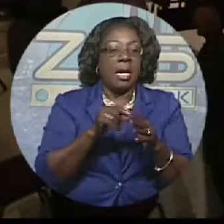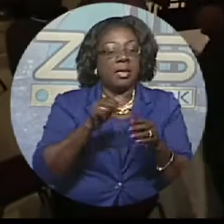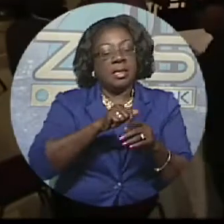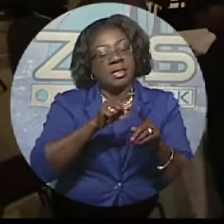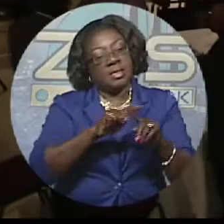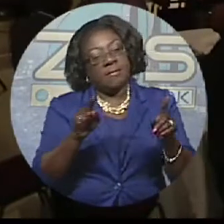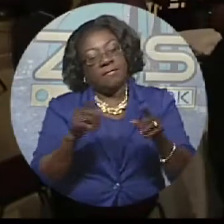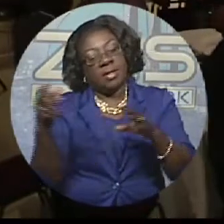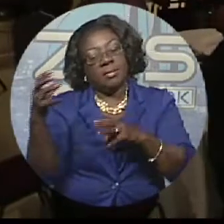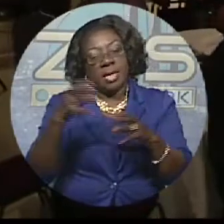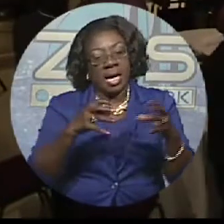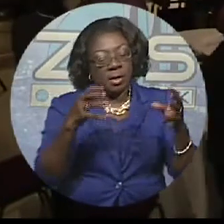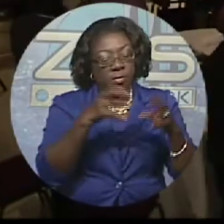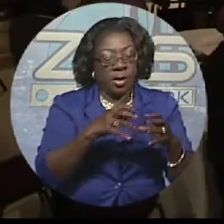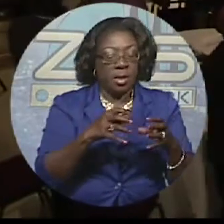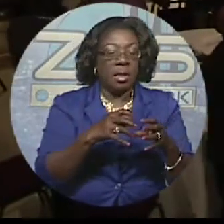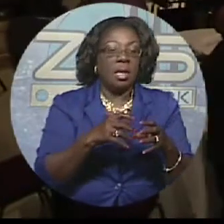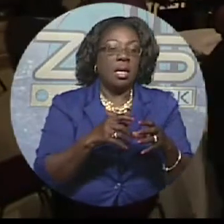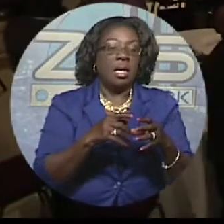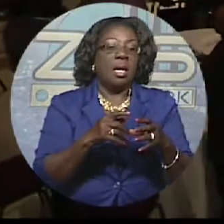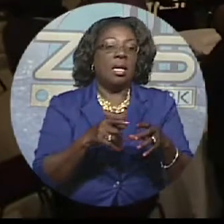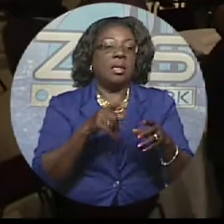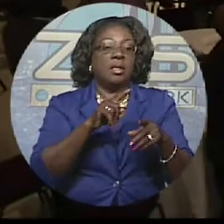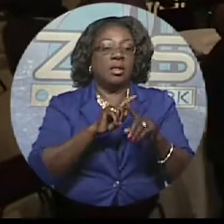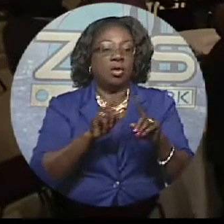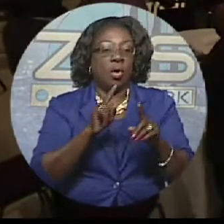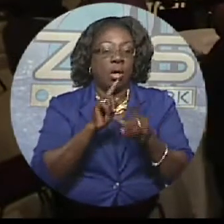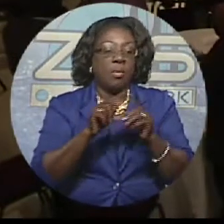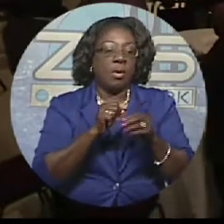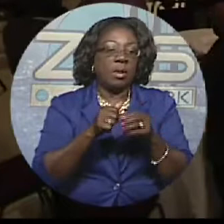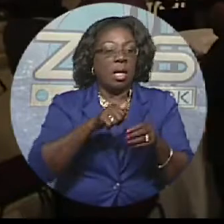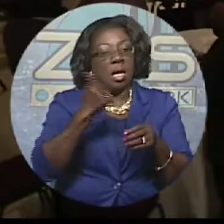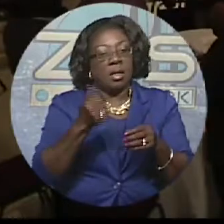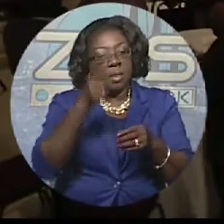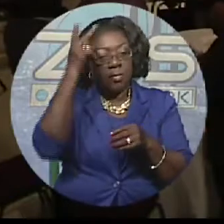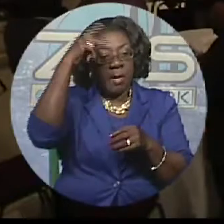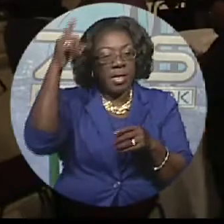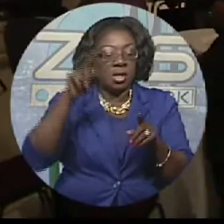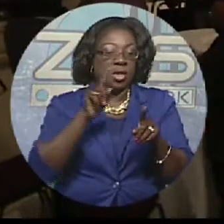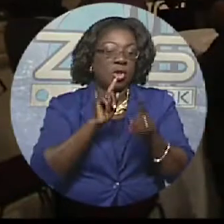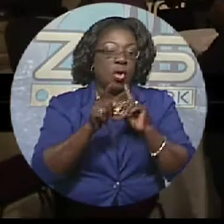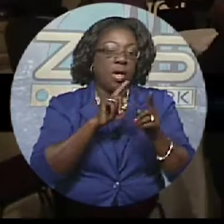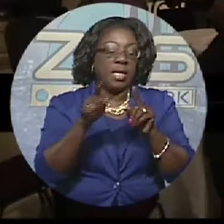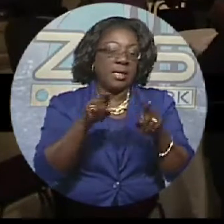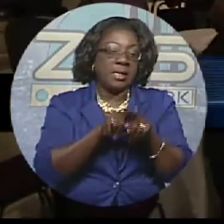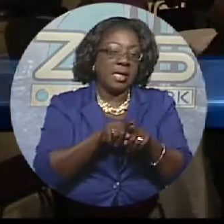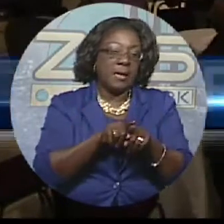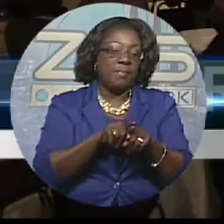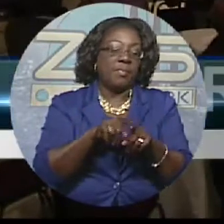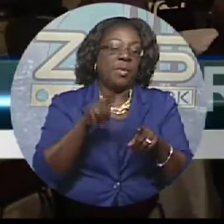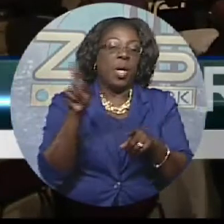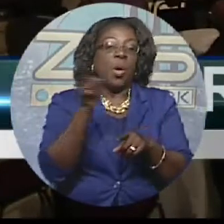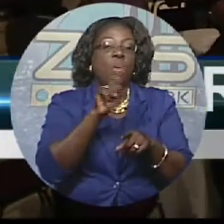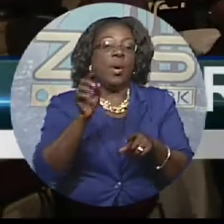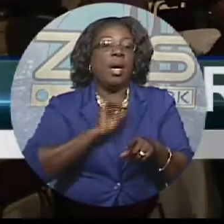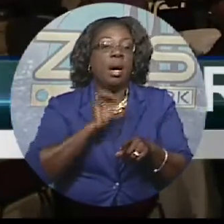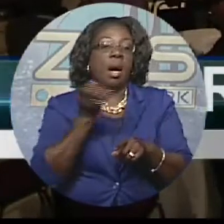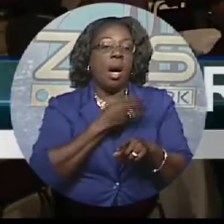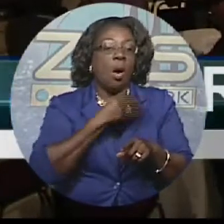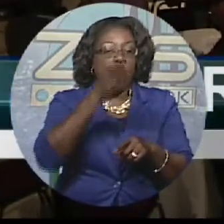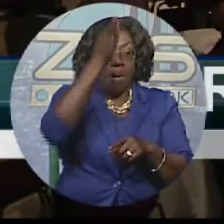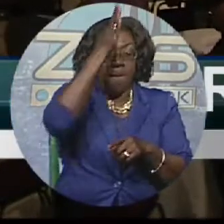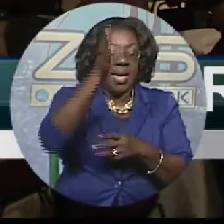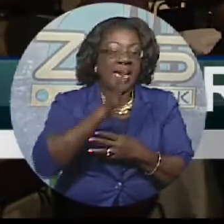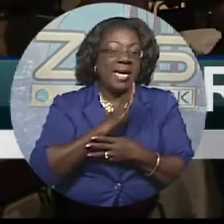regional conferences. I've heard other prime ministers speak about it. Where our men are not playing the role that they should